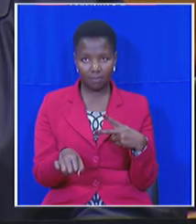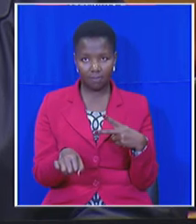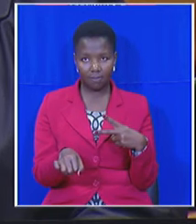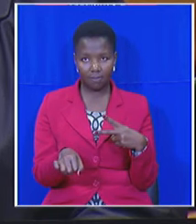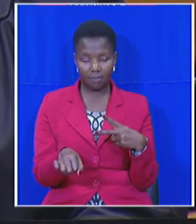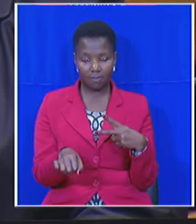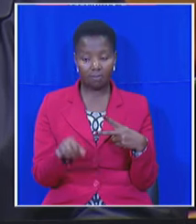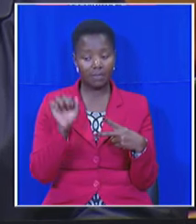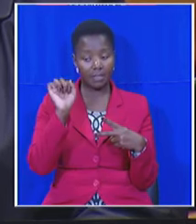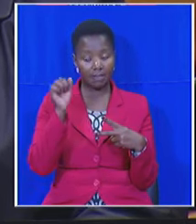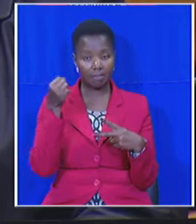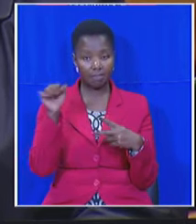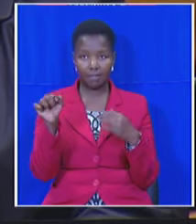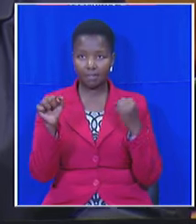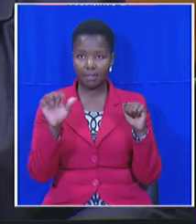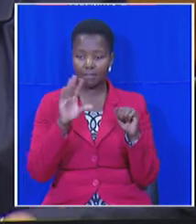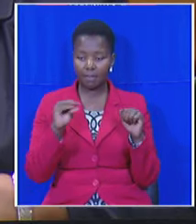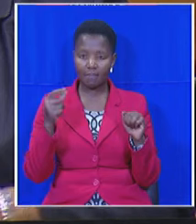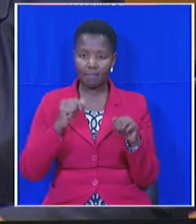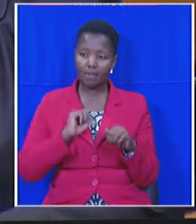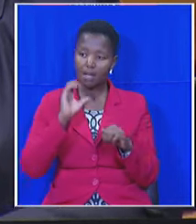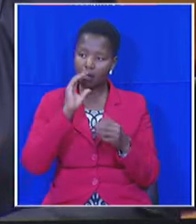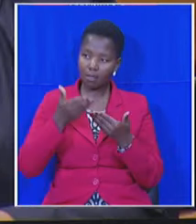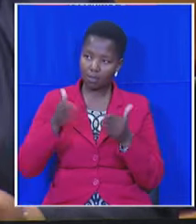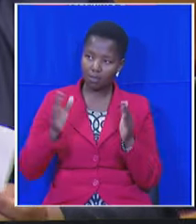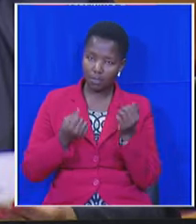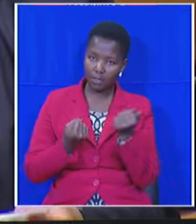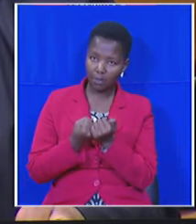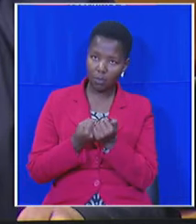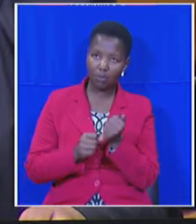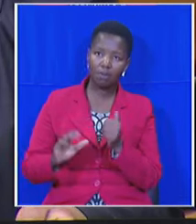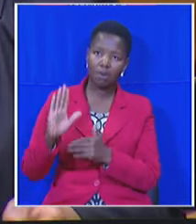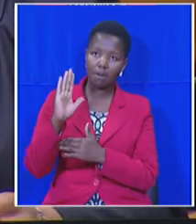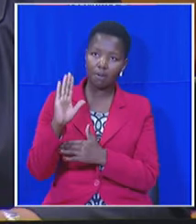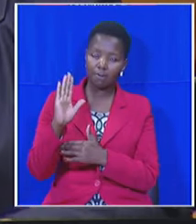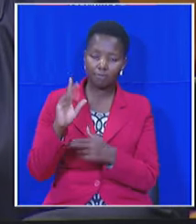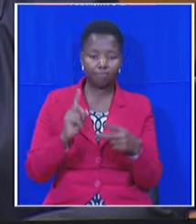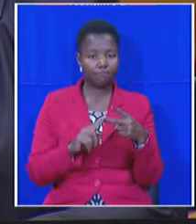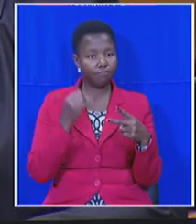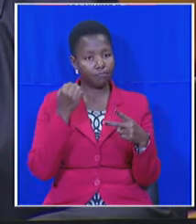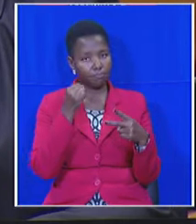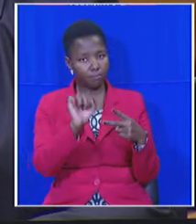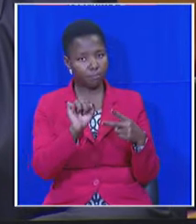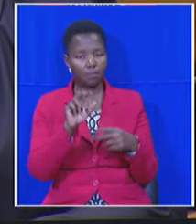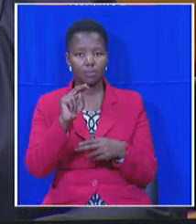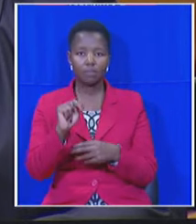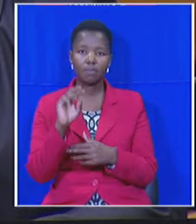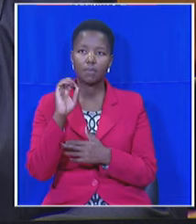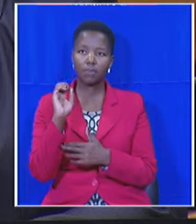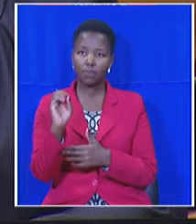There being objections, I now put the question. Those in favor will say aye, and those against will say